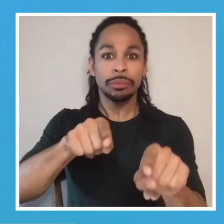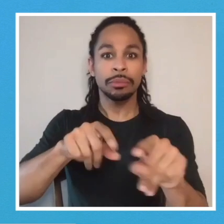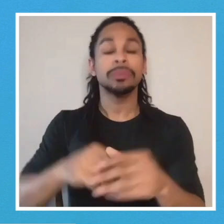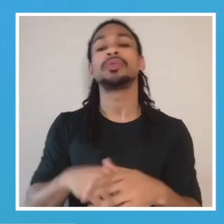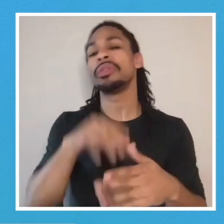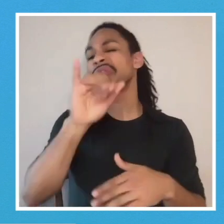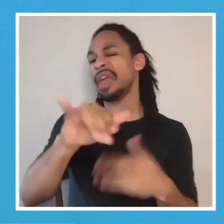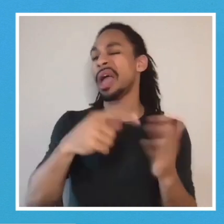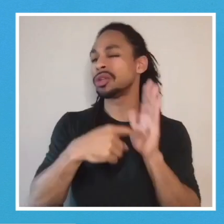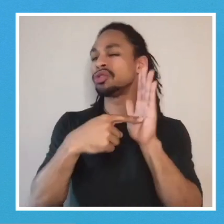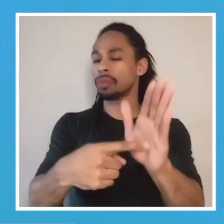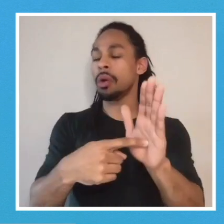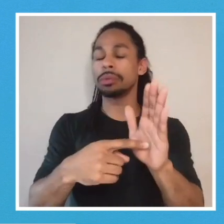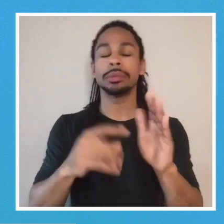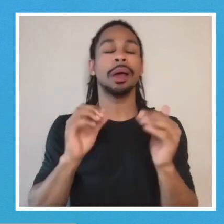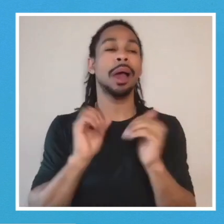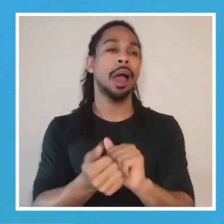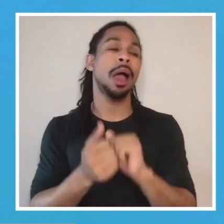to show how